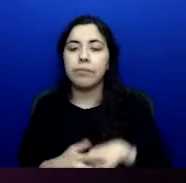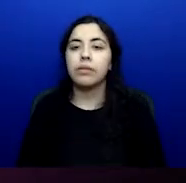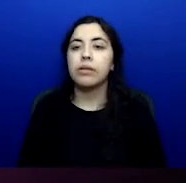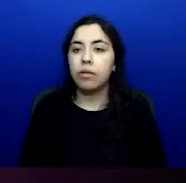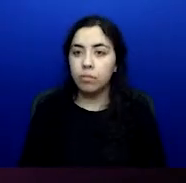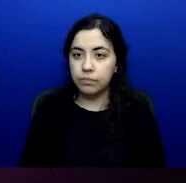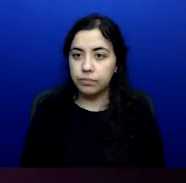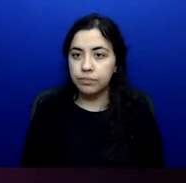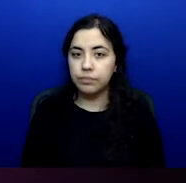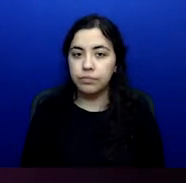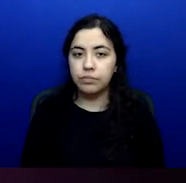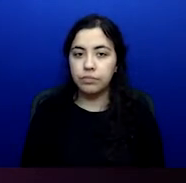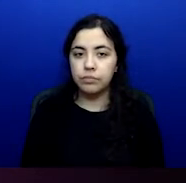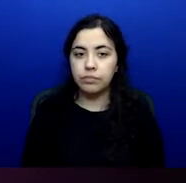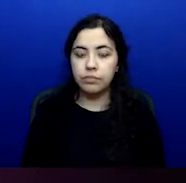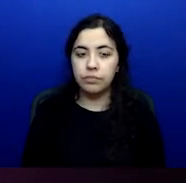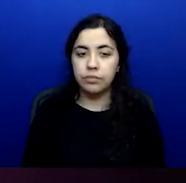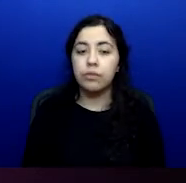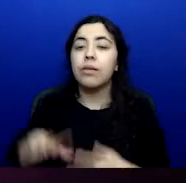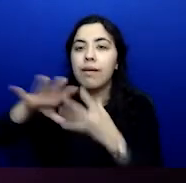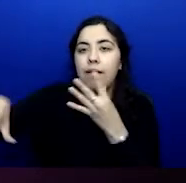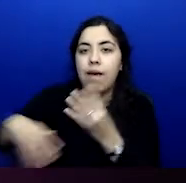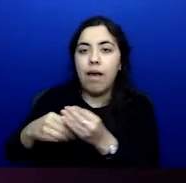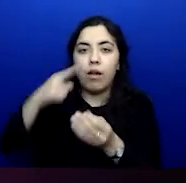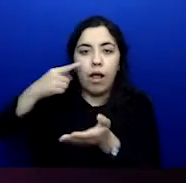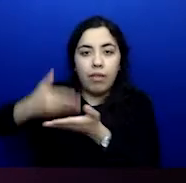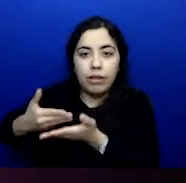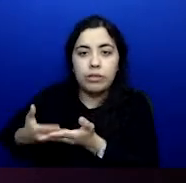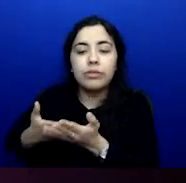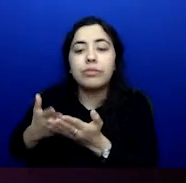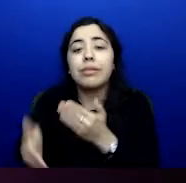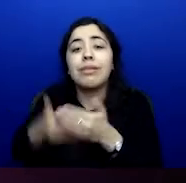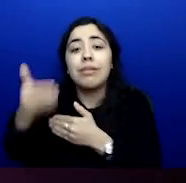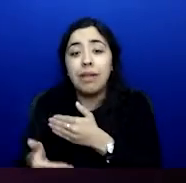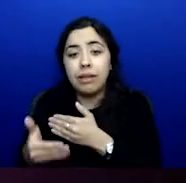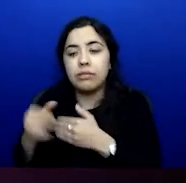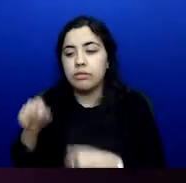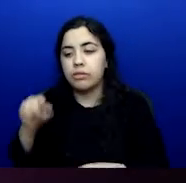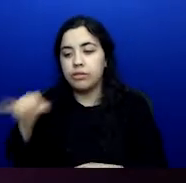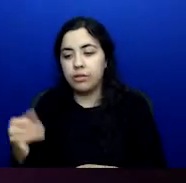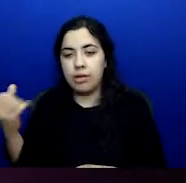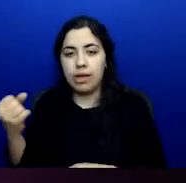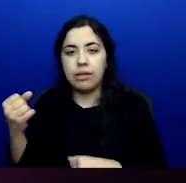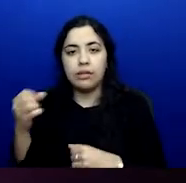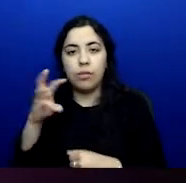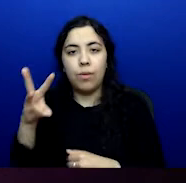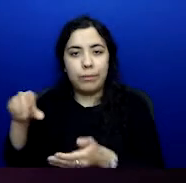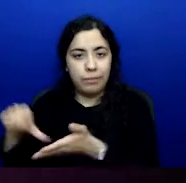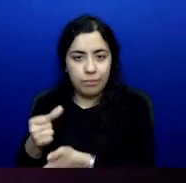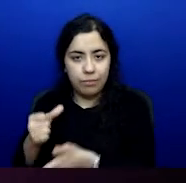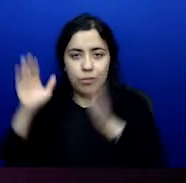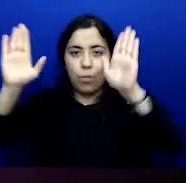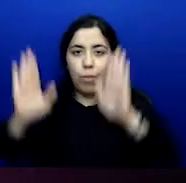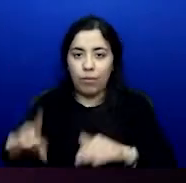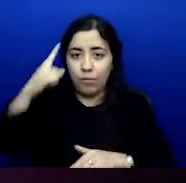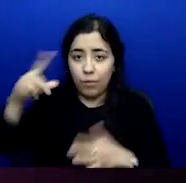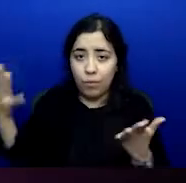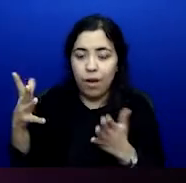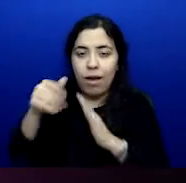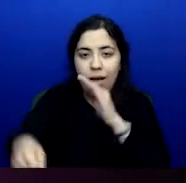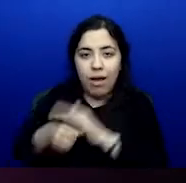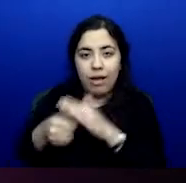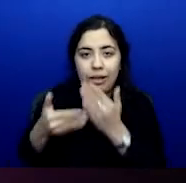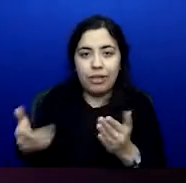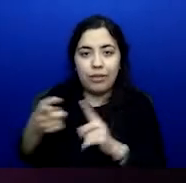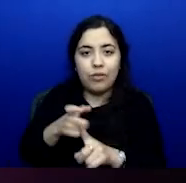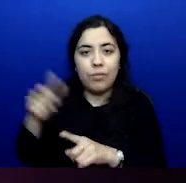And you can add authentication stuff directly to the Next.js page. And so this is great for hiding stuff